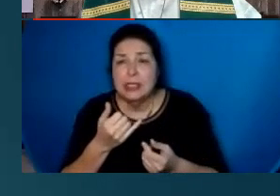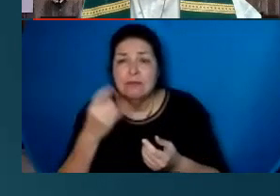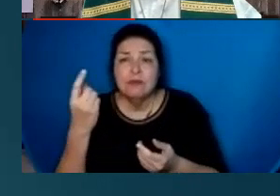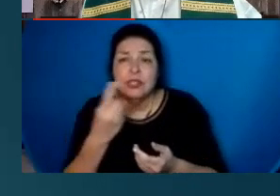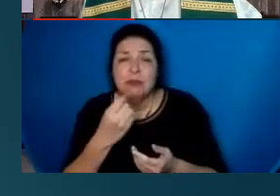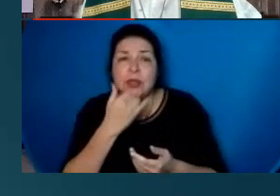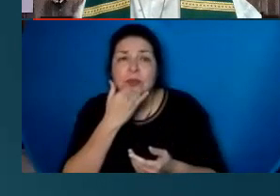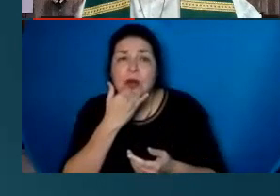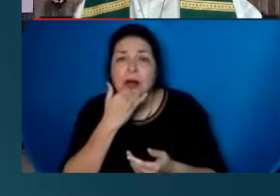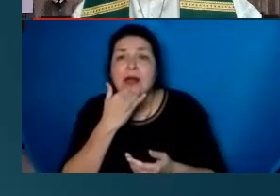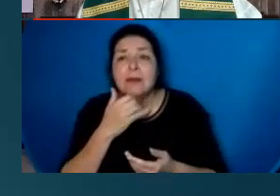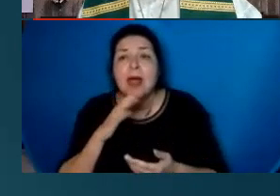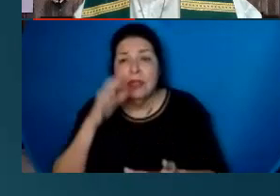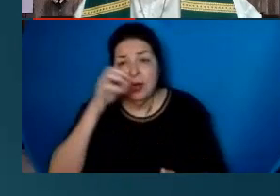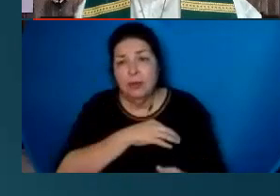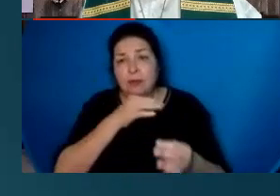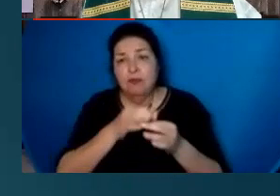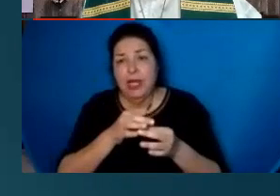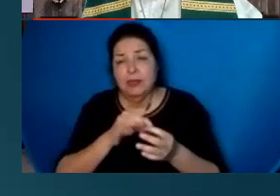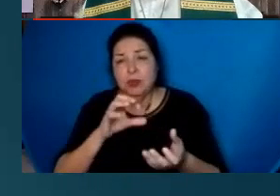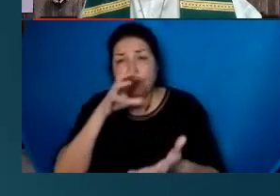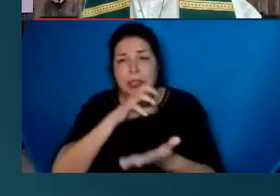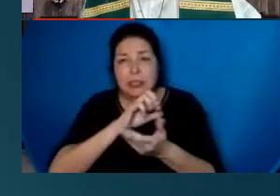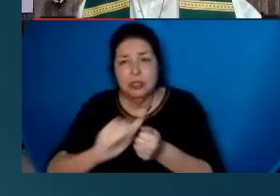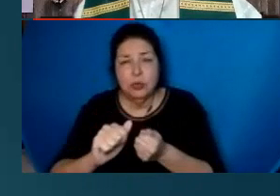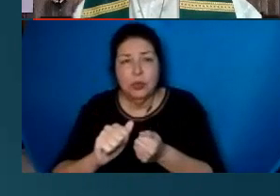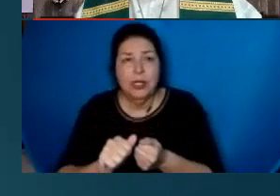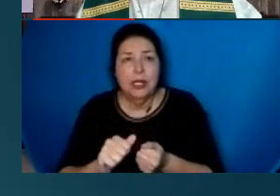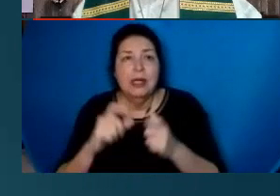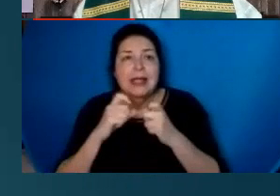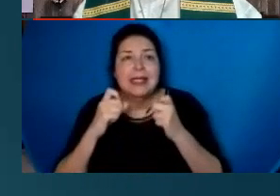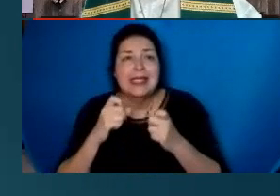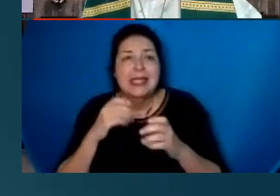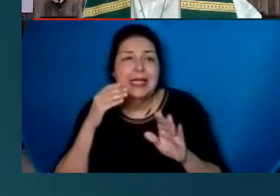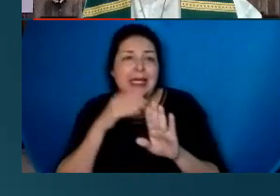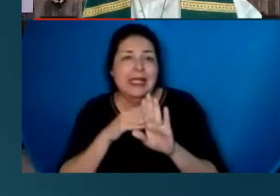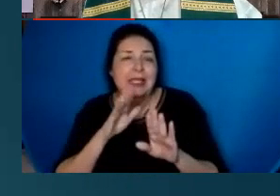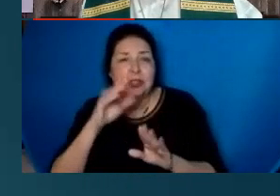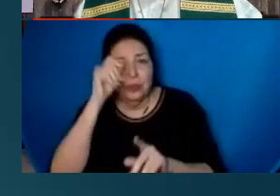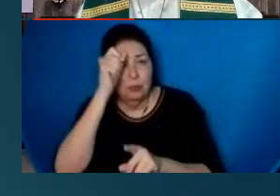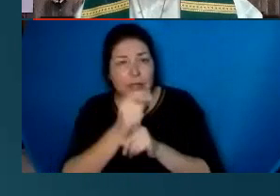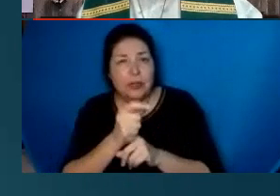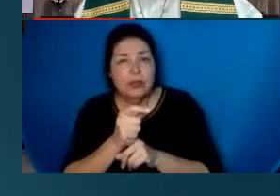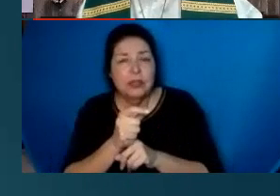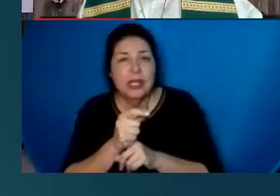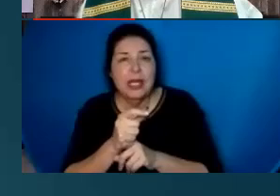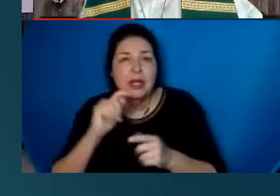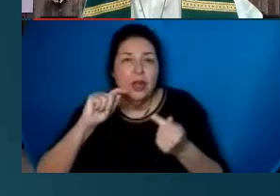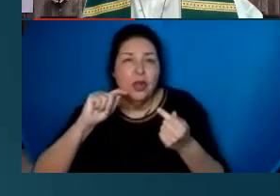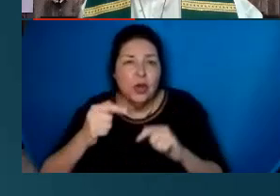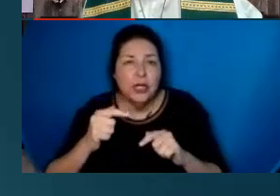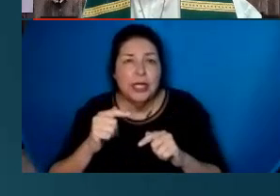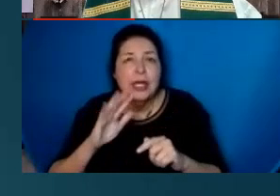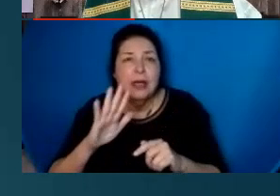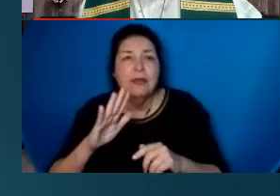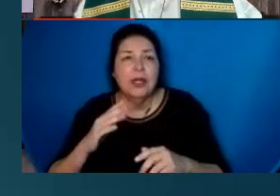died. Thus, sinning against your brother and wounding their conscience when it is weak, you sin against Christ.